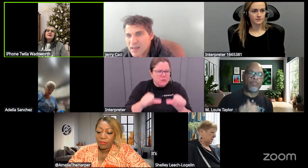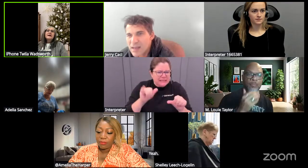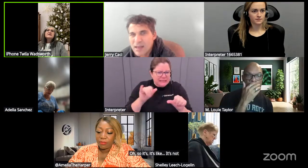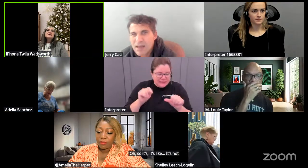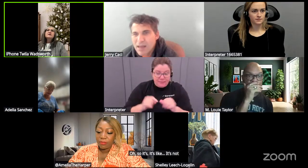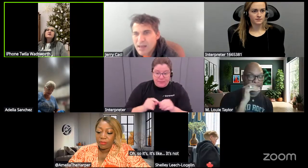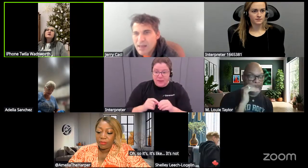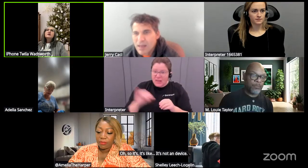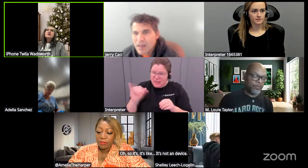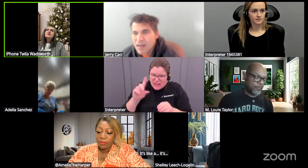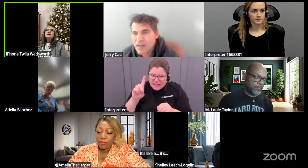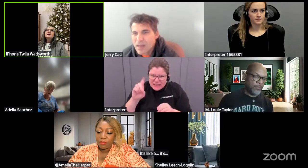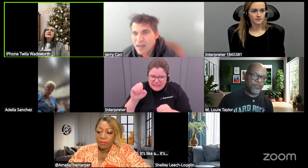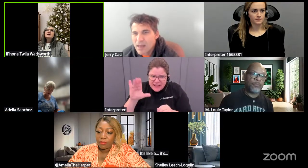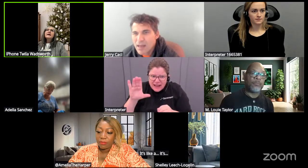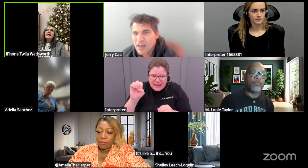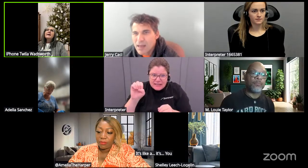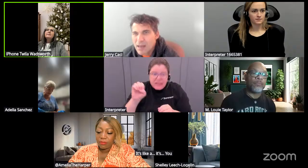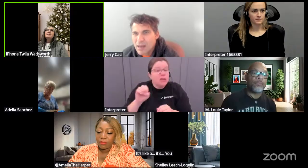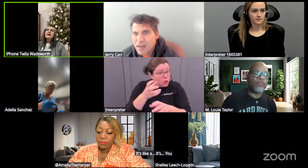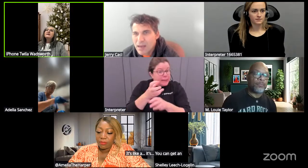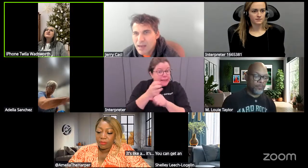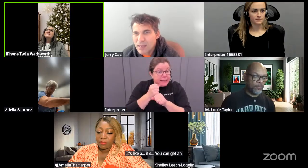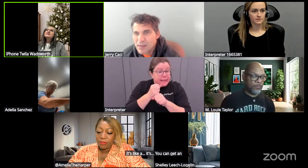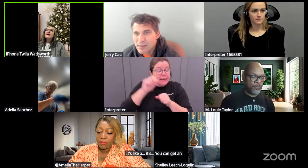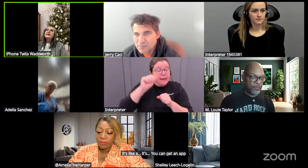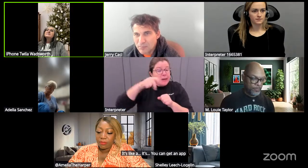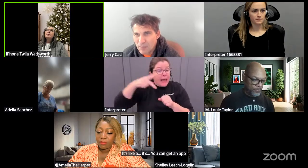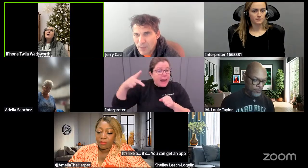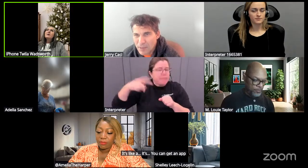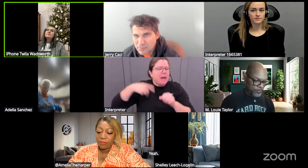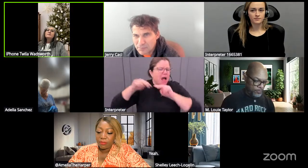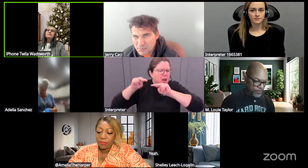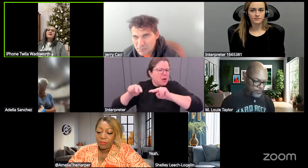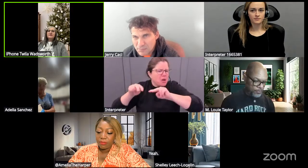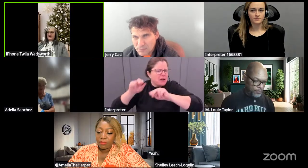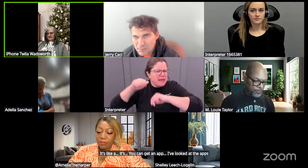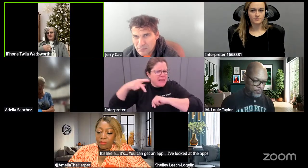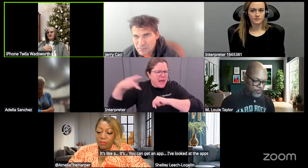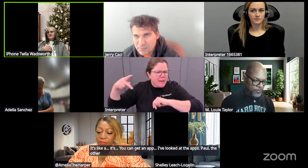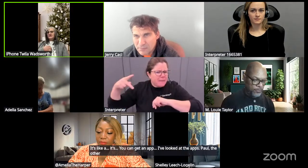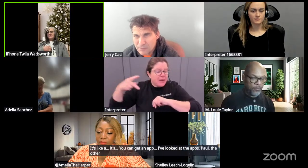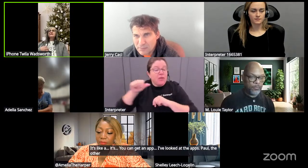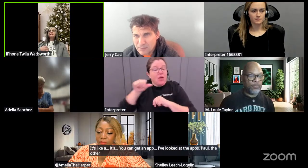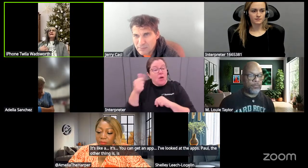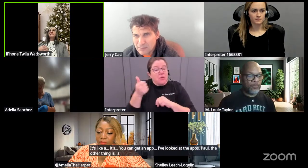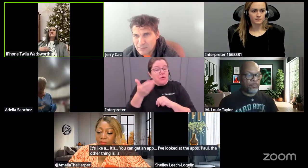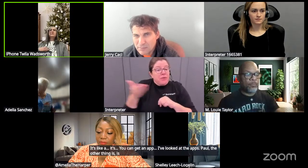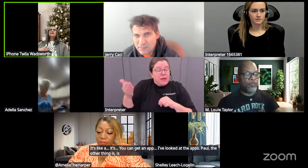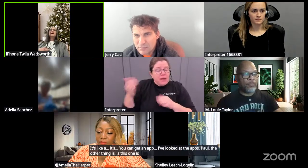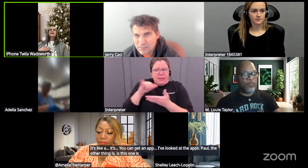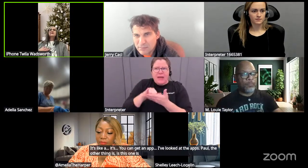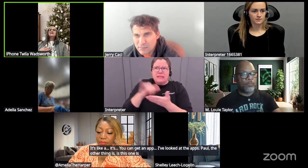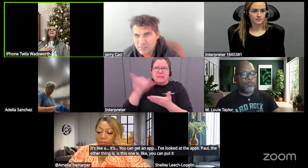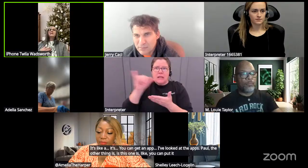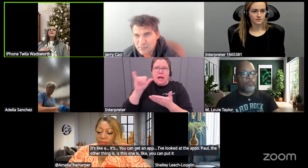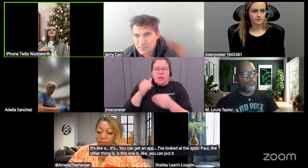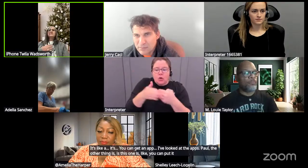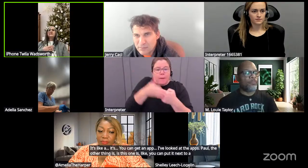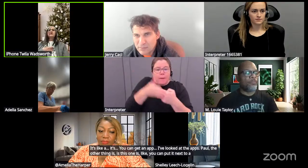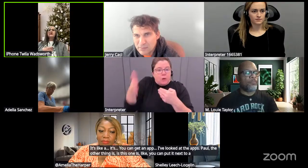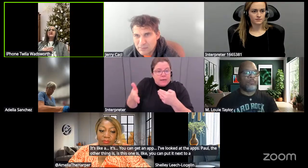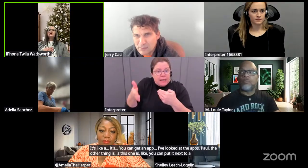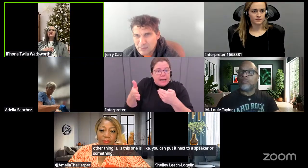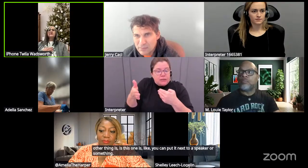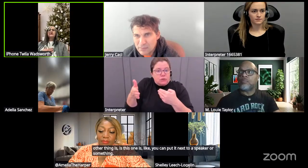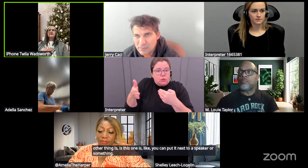different it's device. you can get an app. I looked at the apps. Paul, the other thing is this one is like you can put it next to a speaker or something,